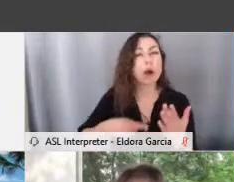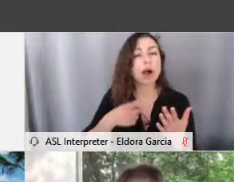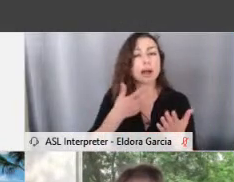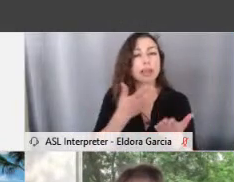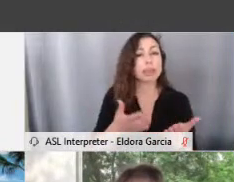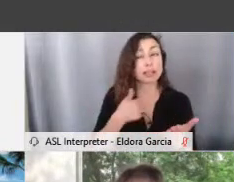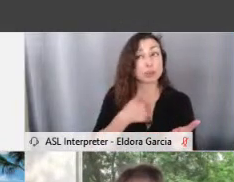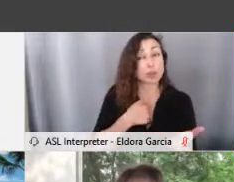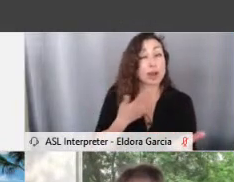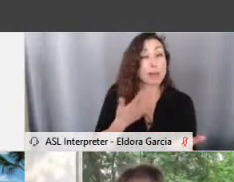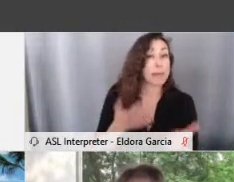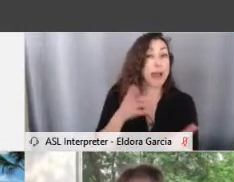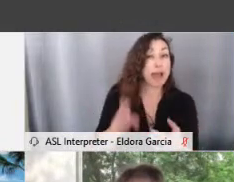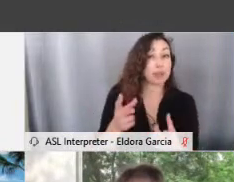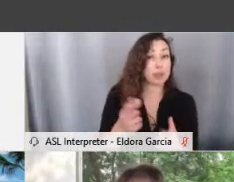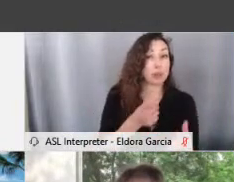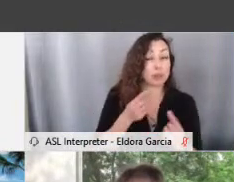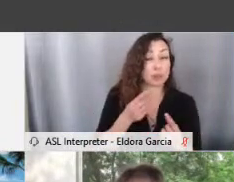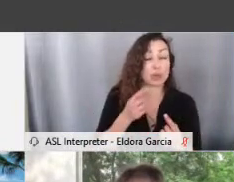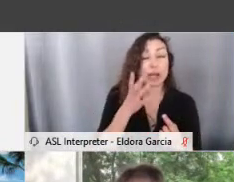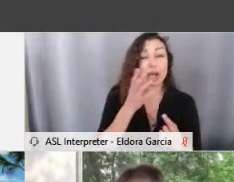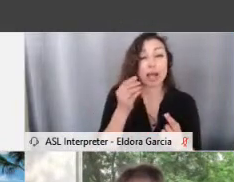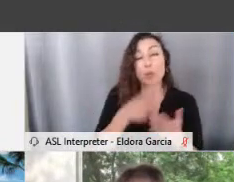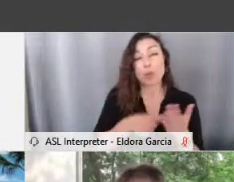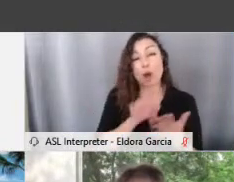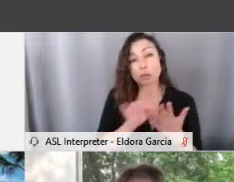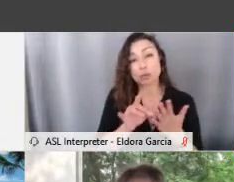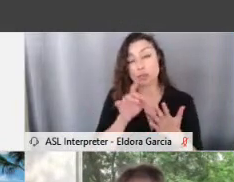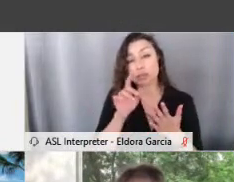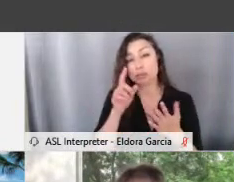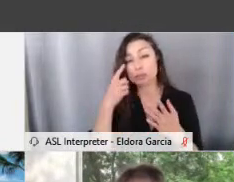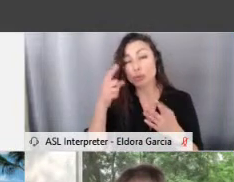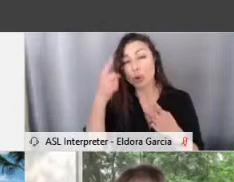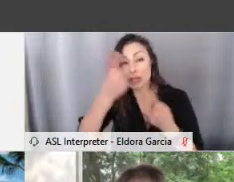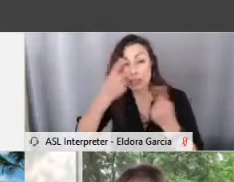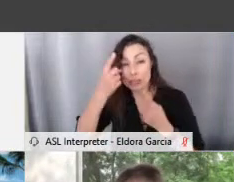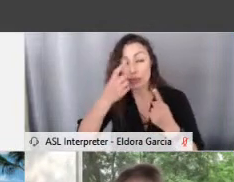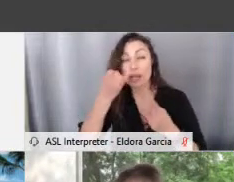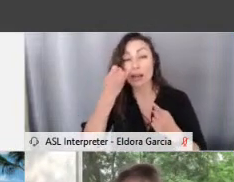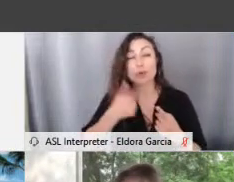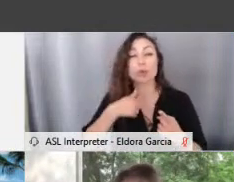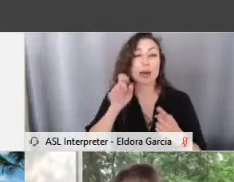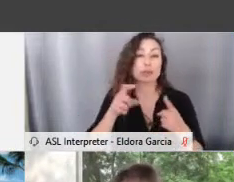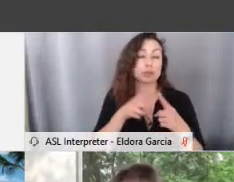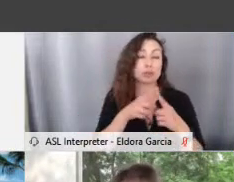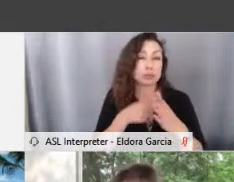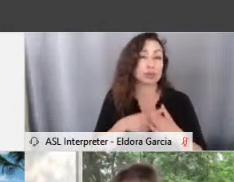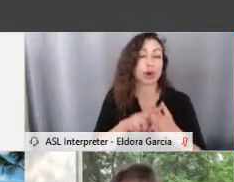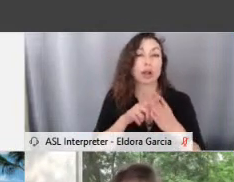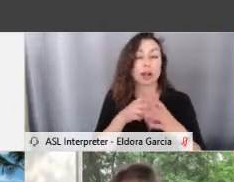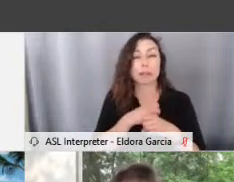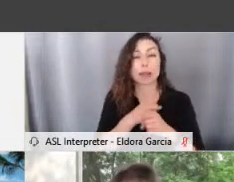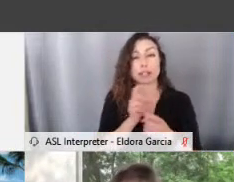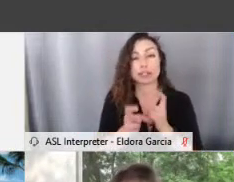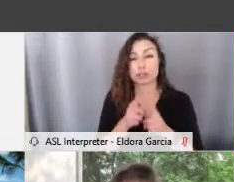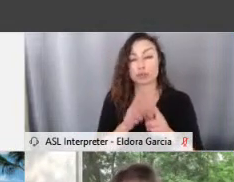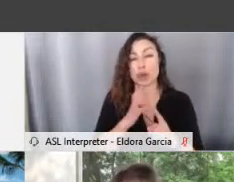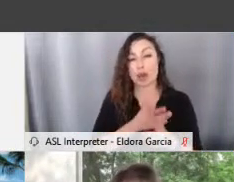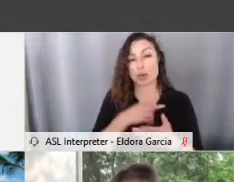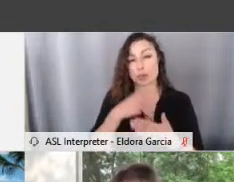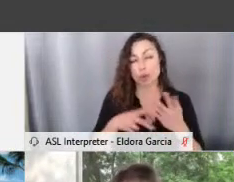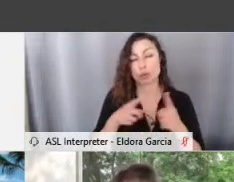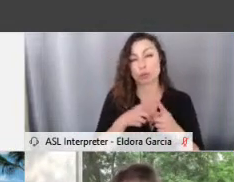measures we may have to take and what options there would be for consideration if we did have to start making changes to the program